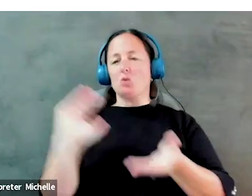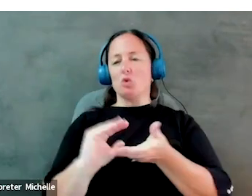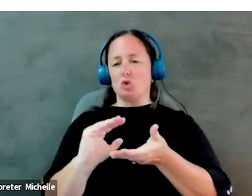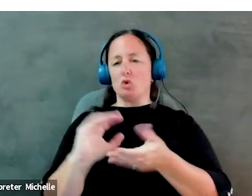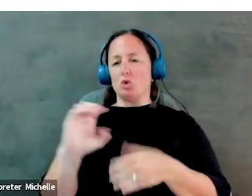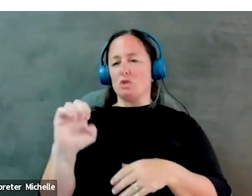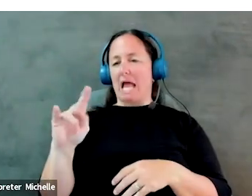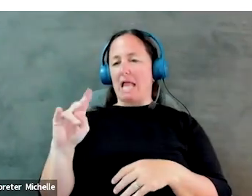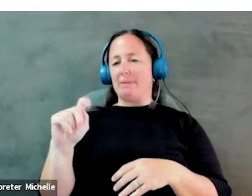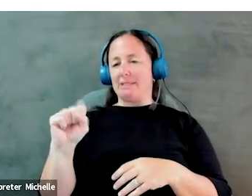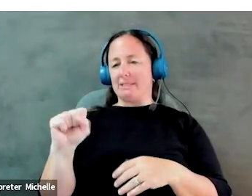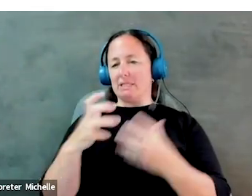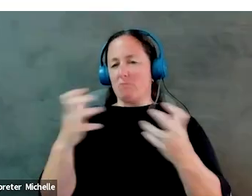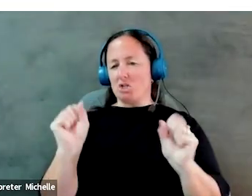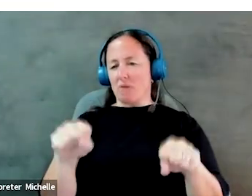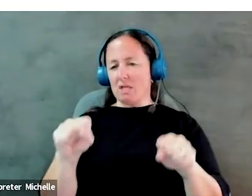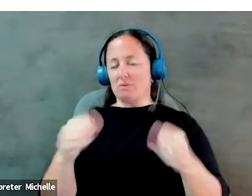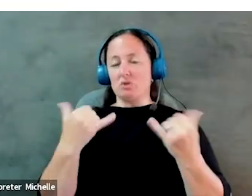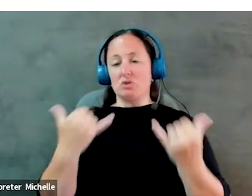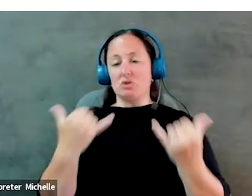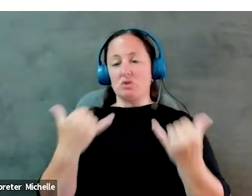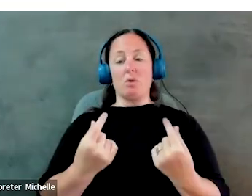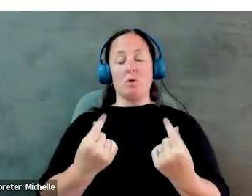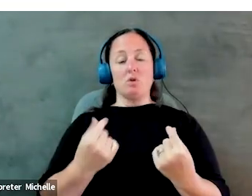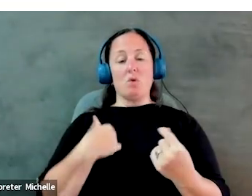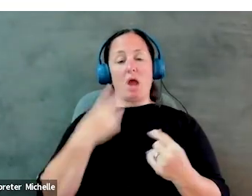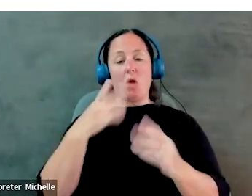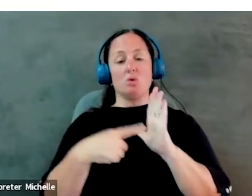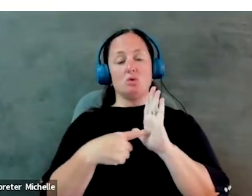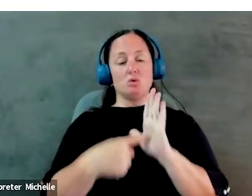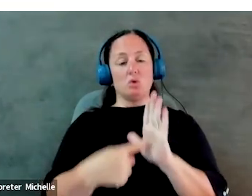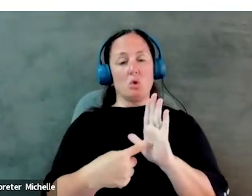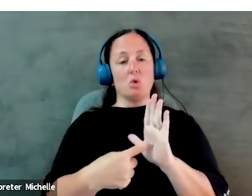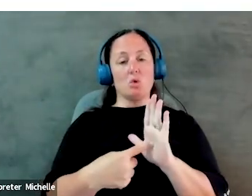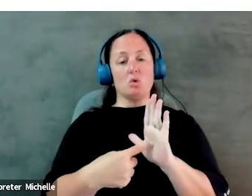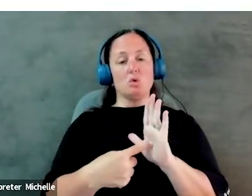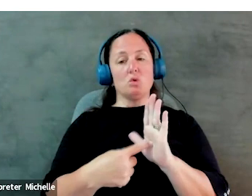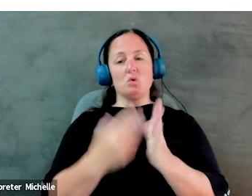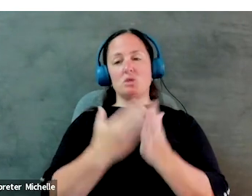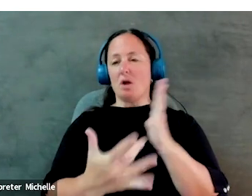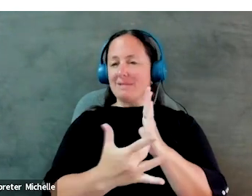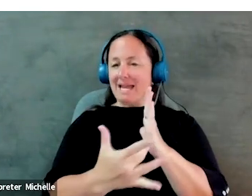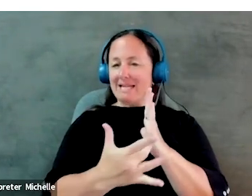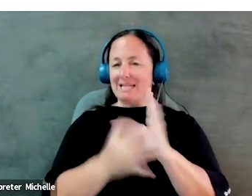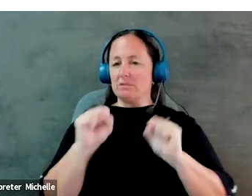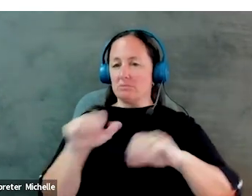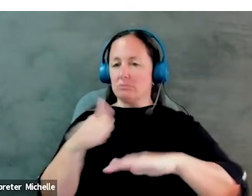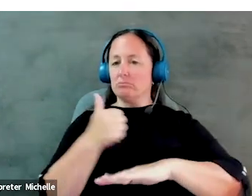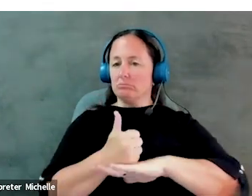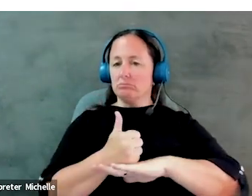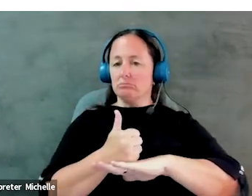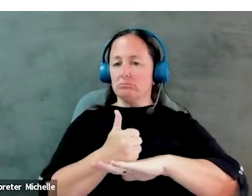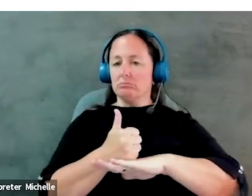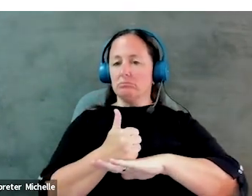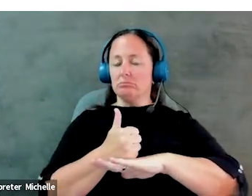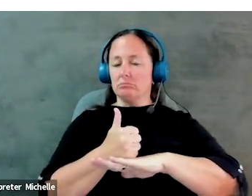this element in the greatest degree possible. So what I will do now is I will show you some techniques that can be